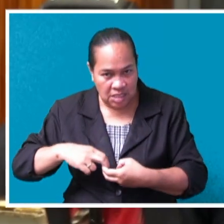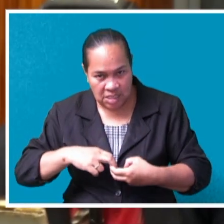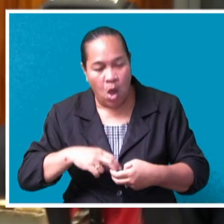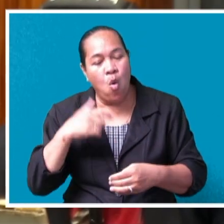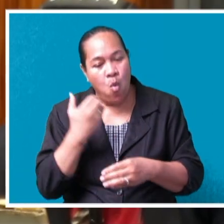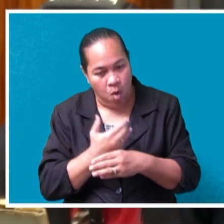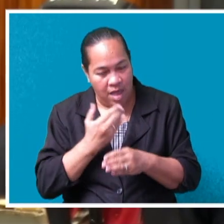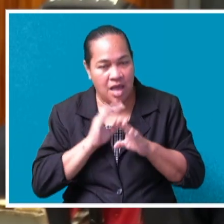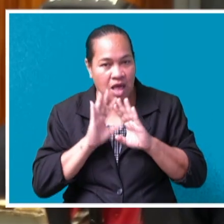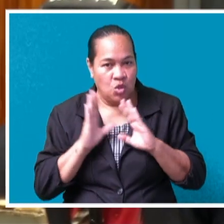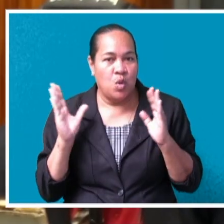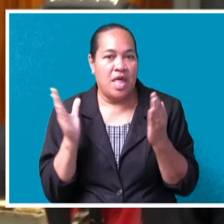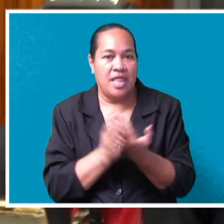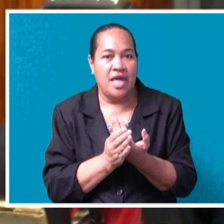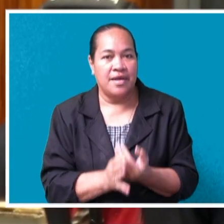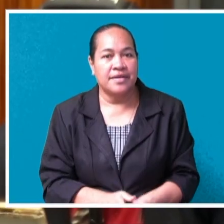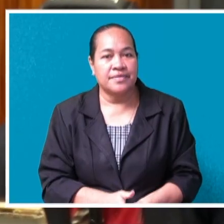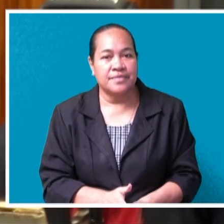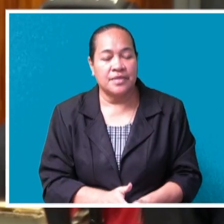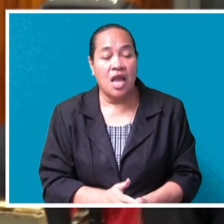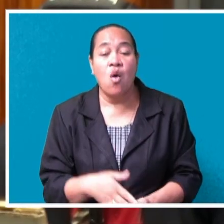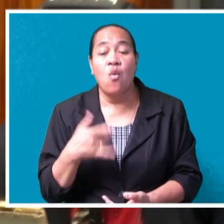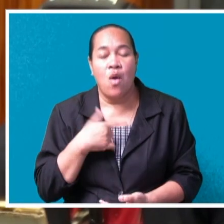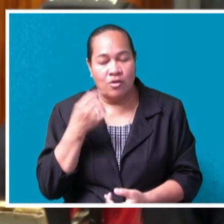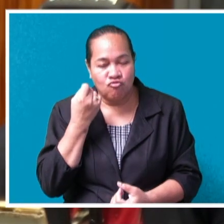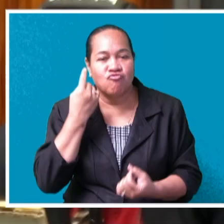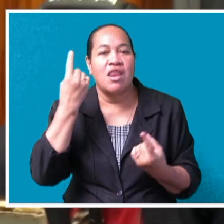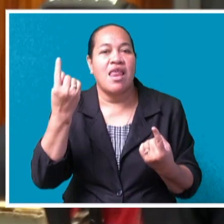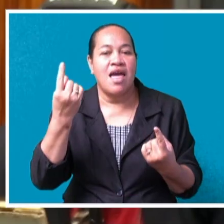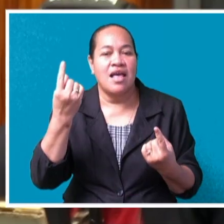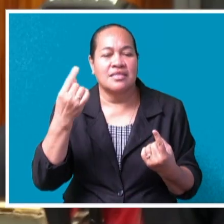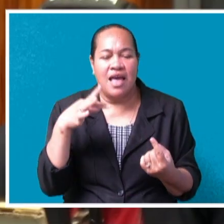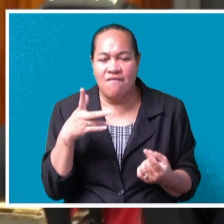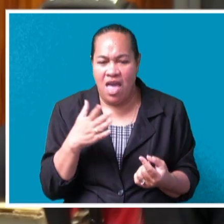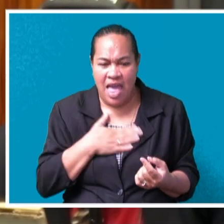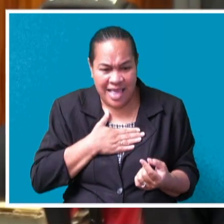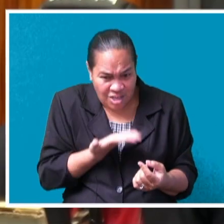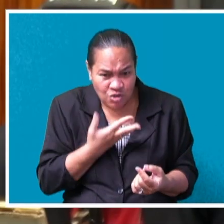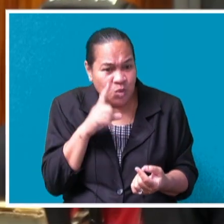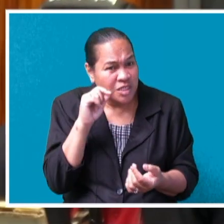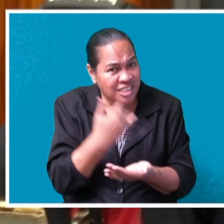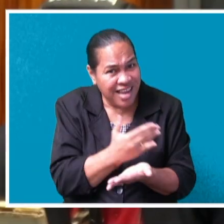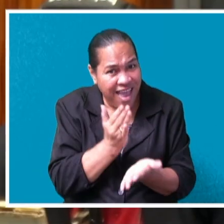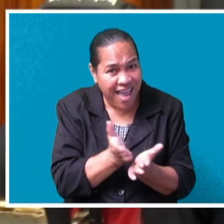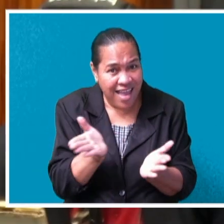together to realize particularly interests that we share.